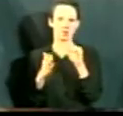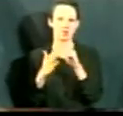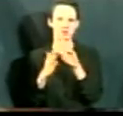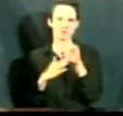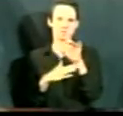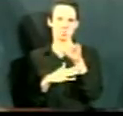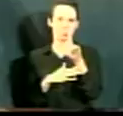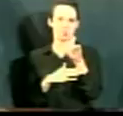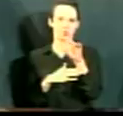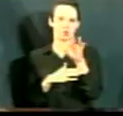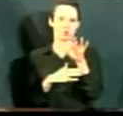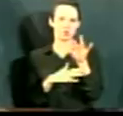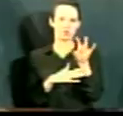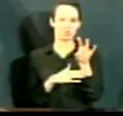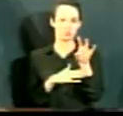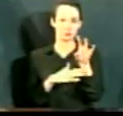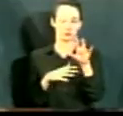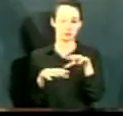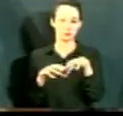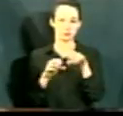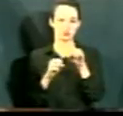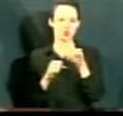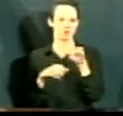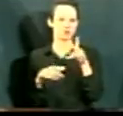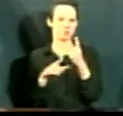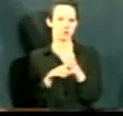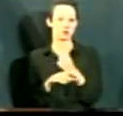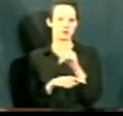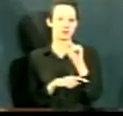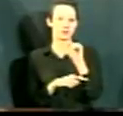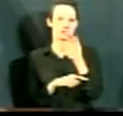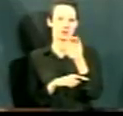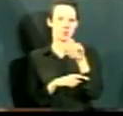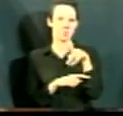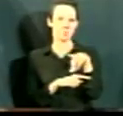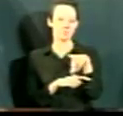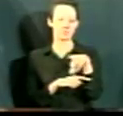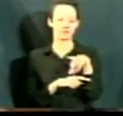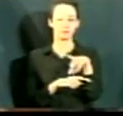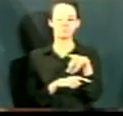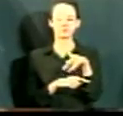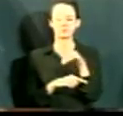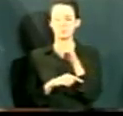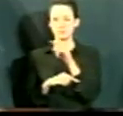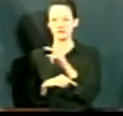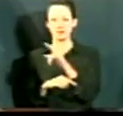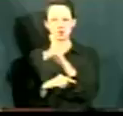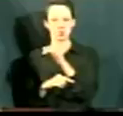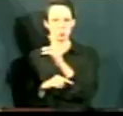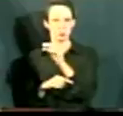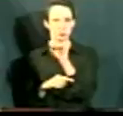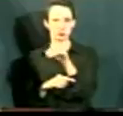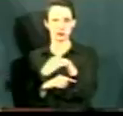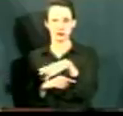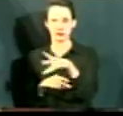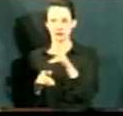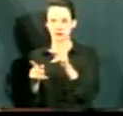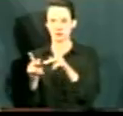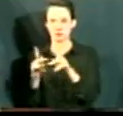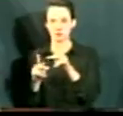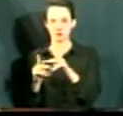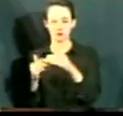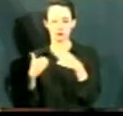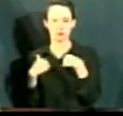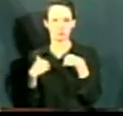41,997 take the regular TCAP EOC. So this is and it's meant to be 1% of the population who has